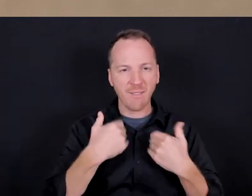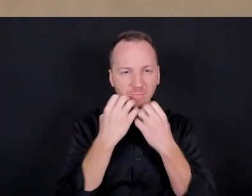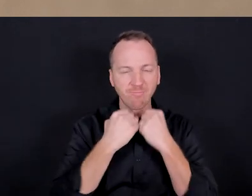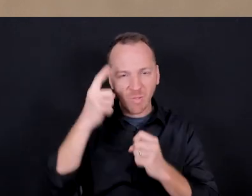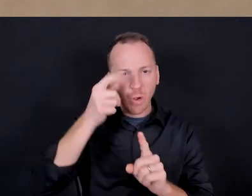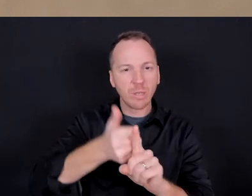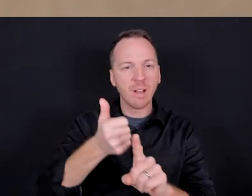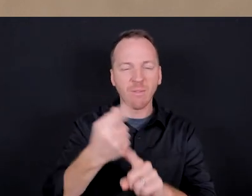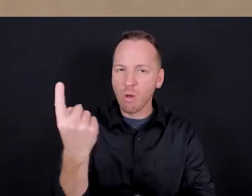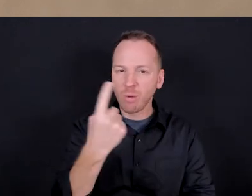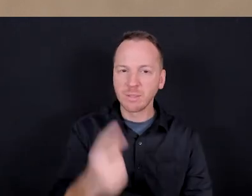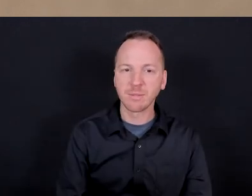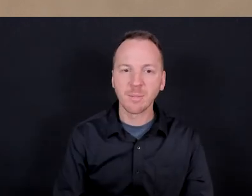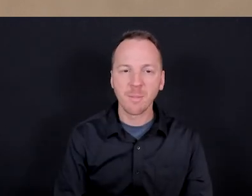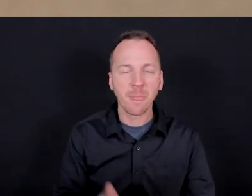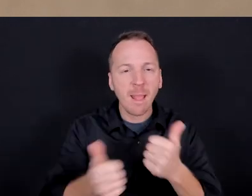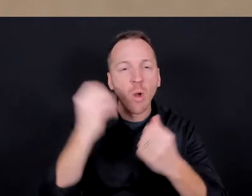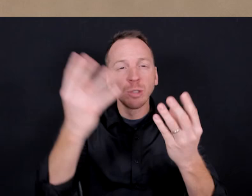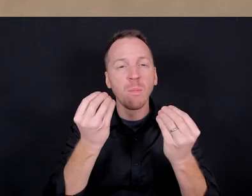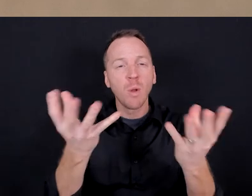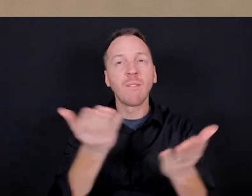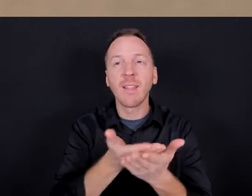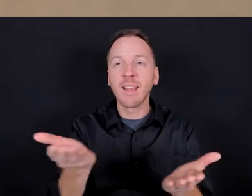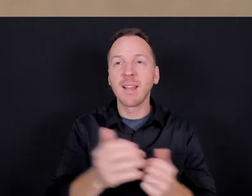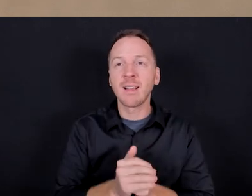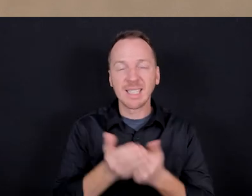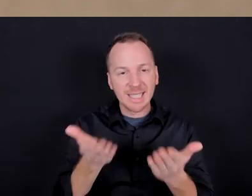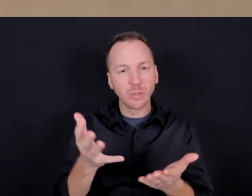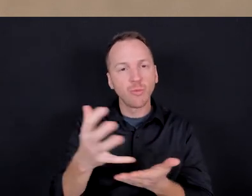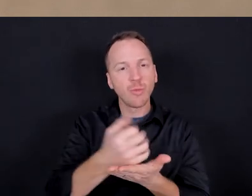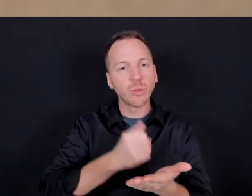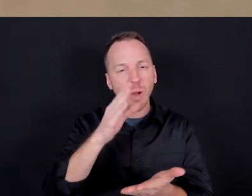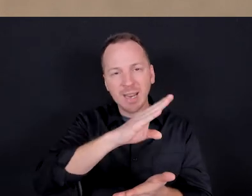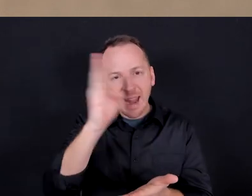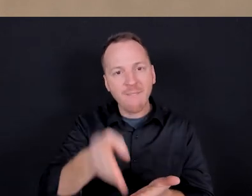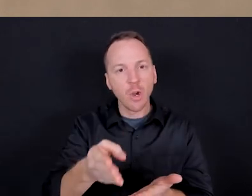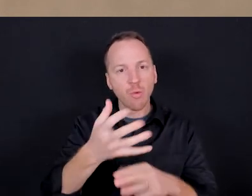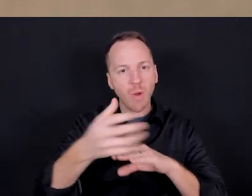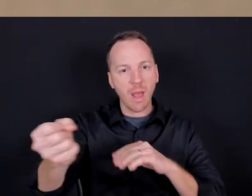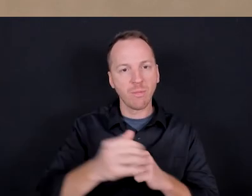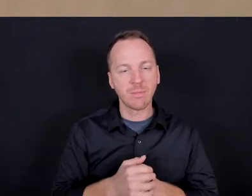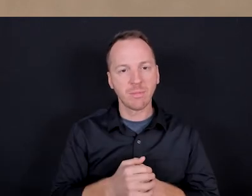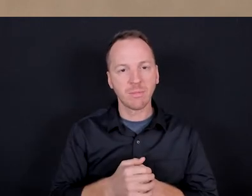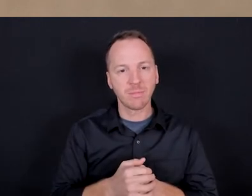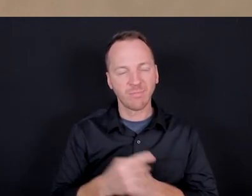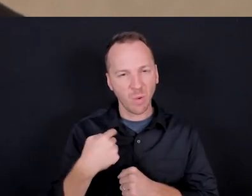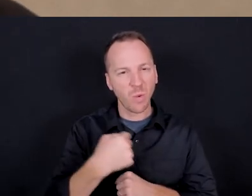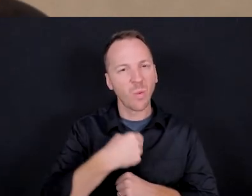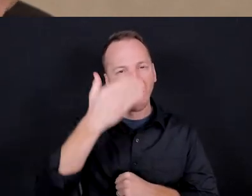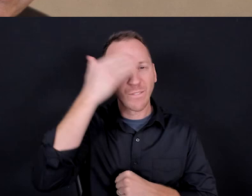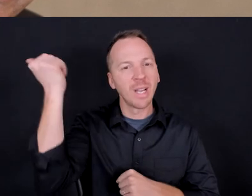yourself. And the most beautiful thing is, this is a treasure that'll never run out. I mean, we forget about